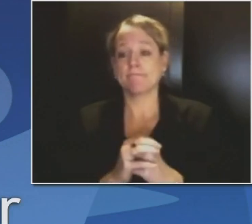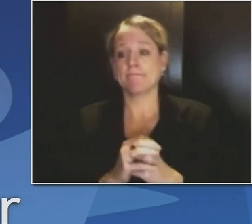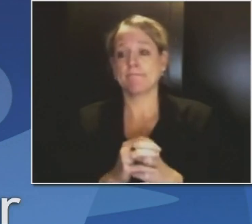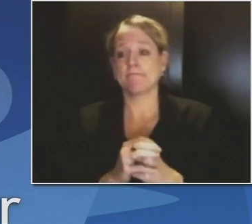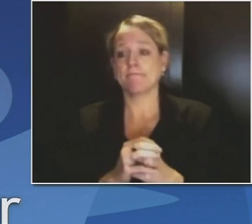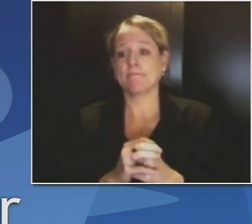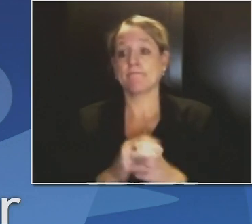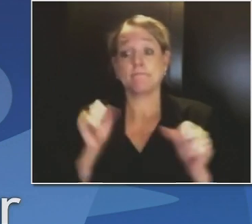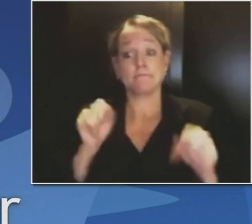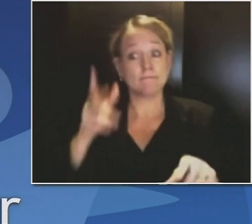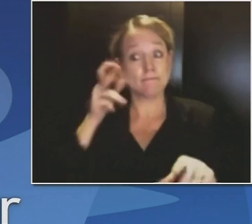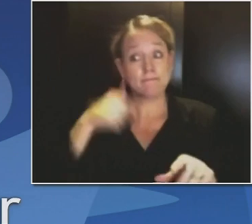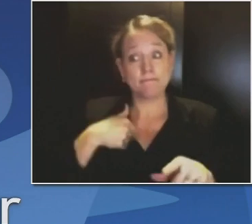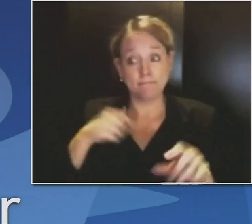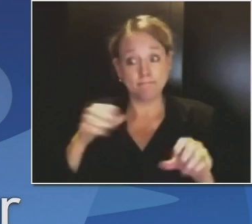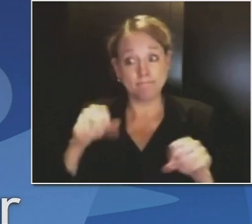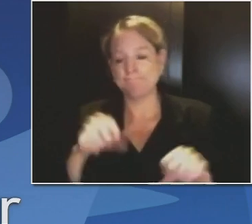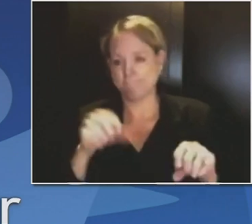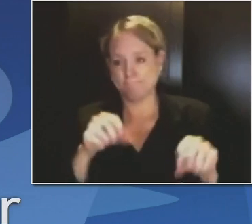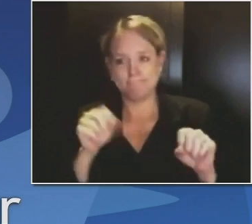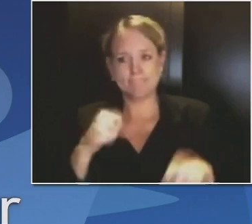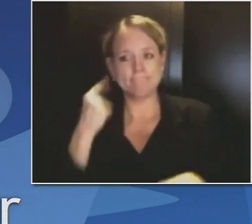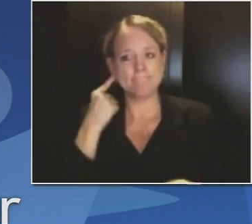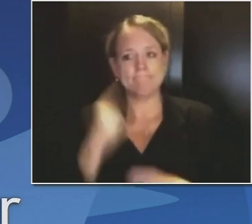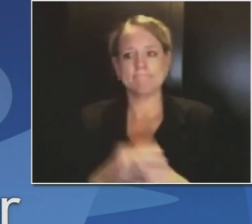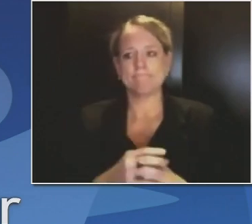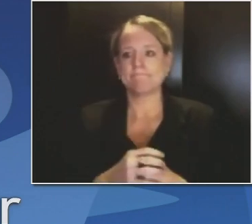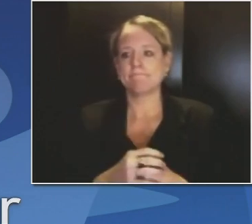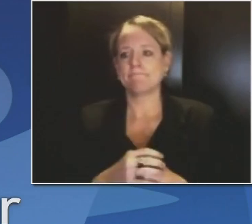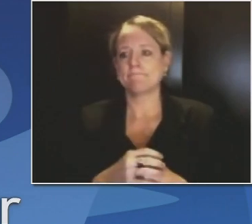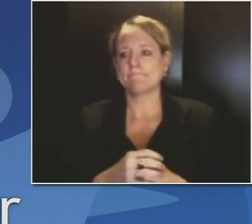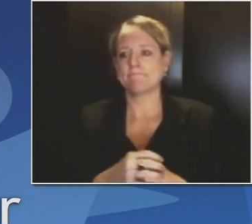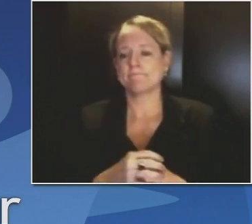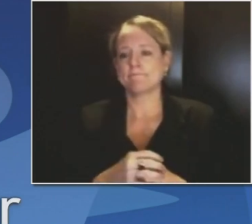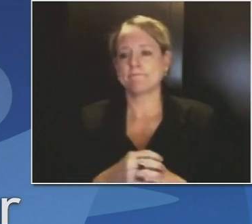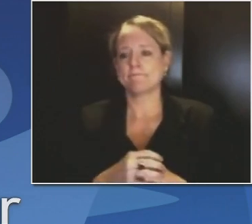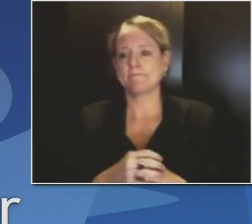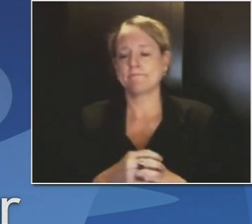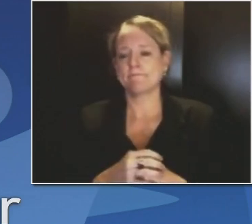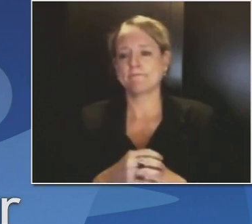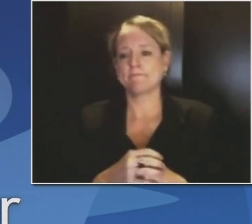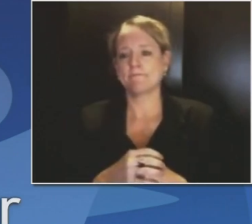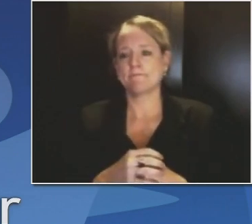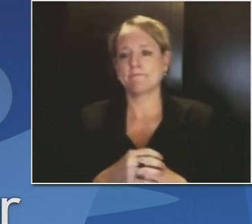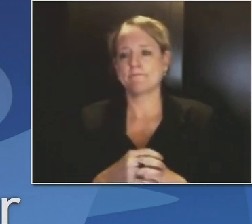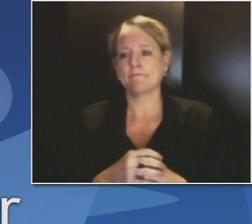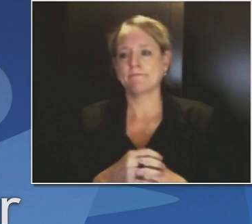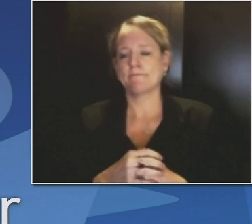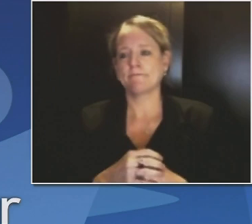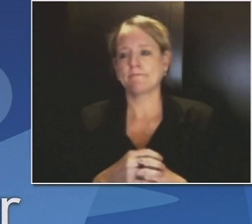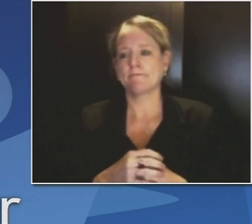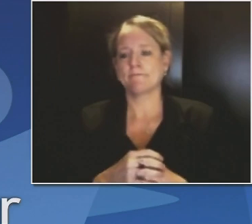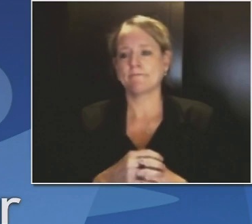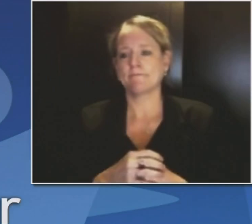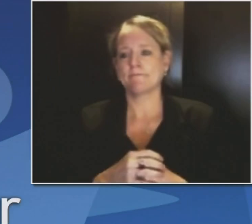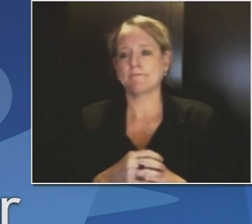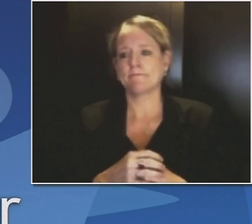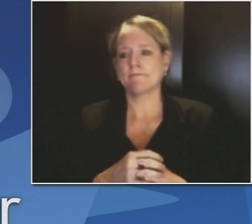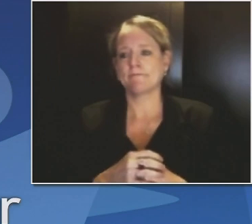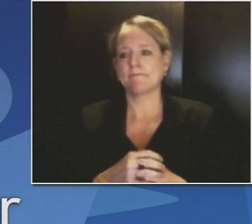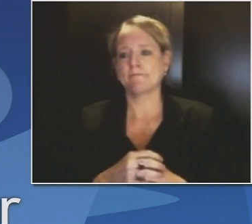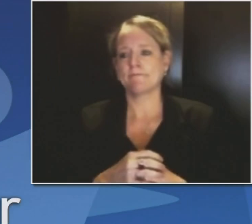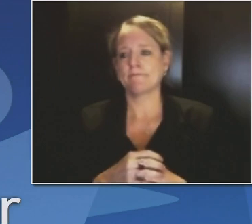the new website, but we've been following some outbreaks possibly tied to sporting tournaments throughout the state where teams